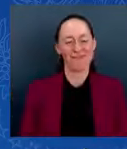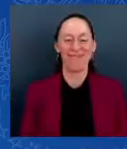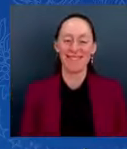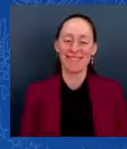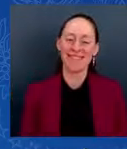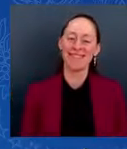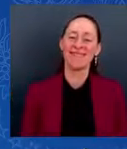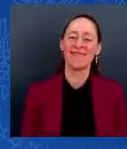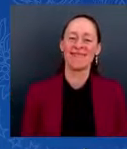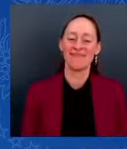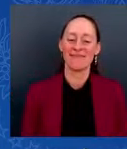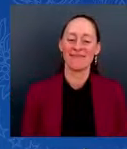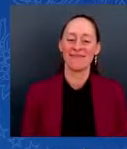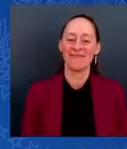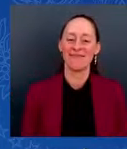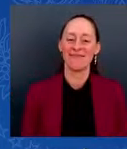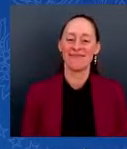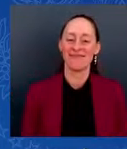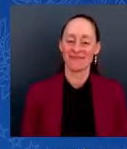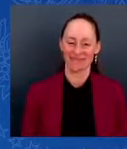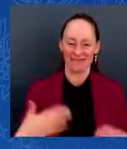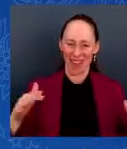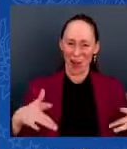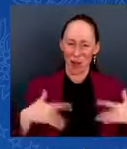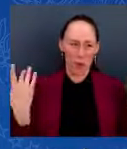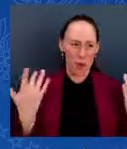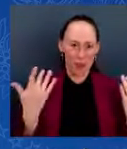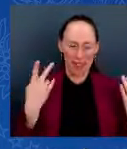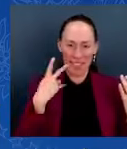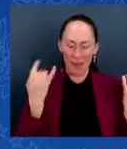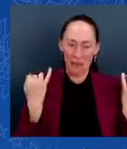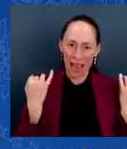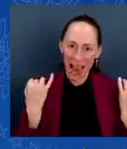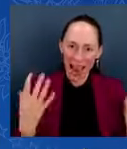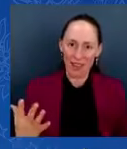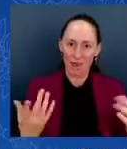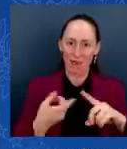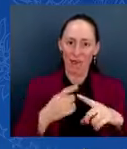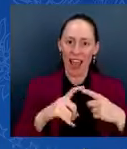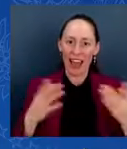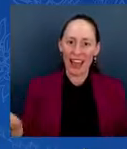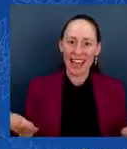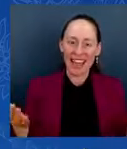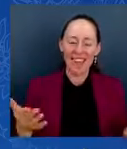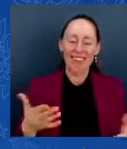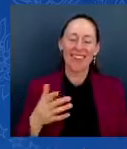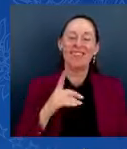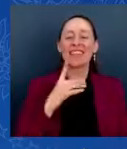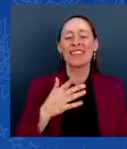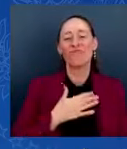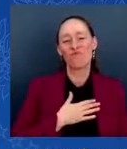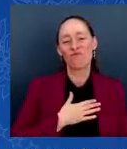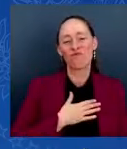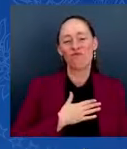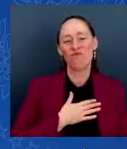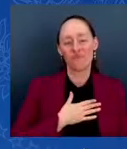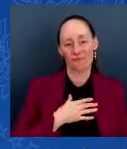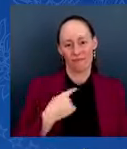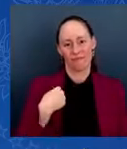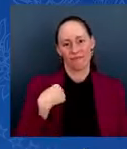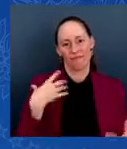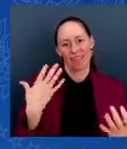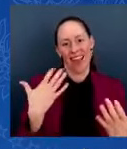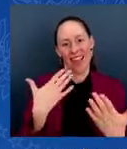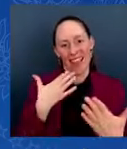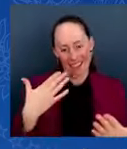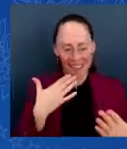It's good to see so many friends. It is good to see so many friends. And I want to thank you. Thank you.